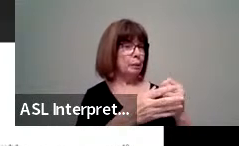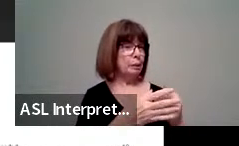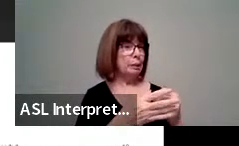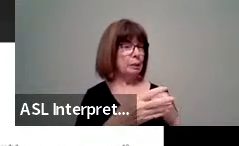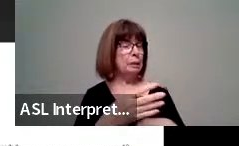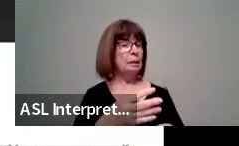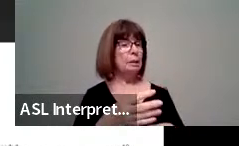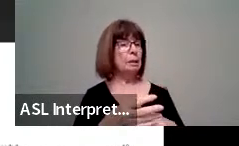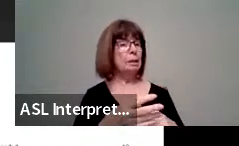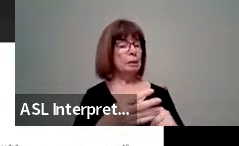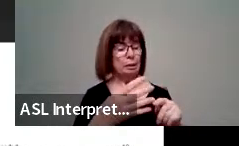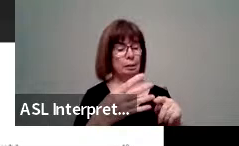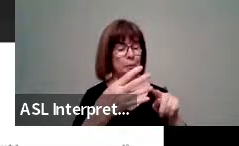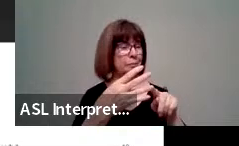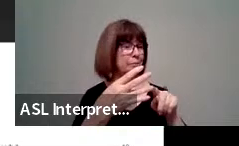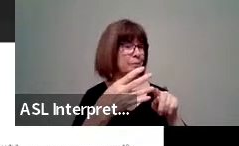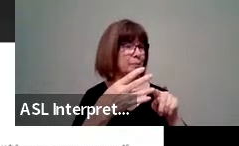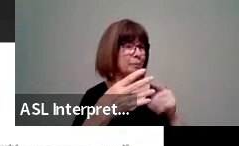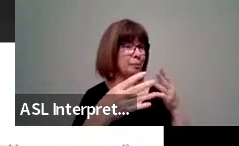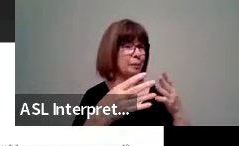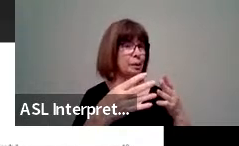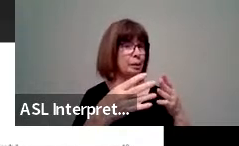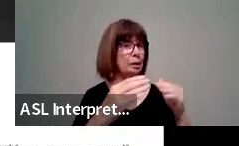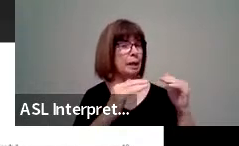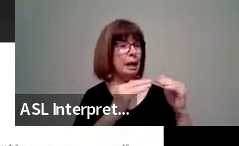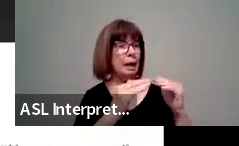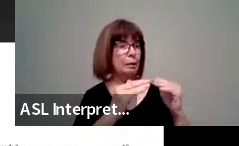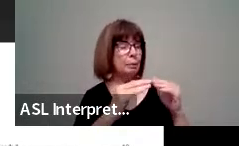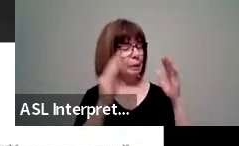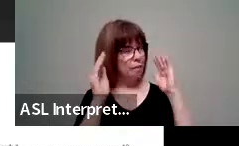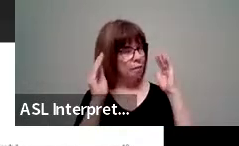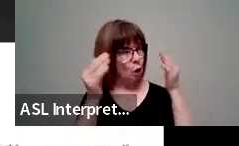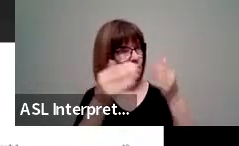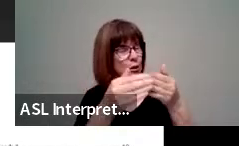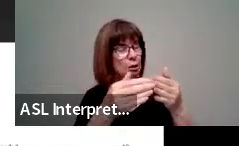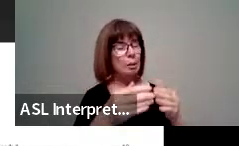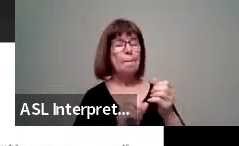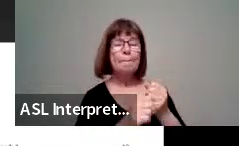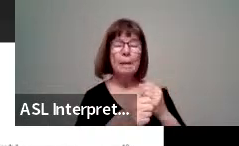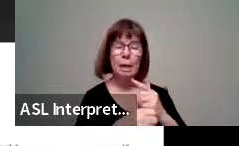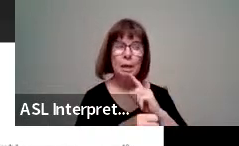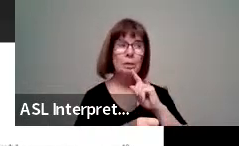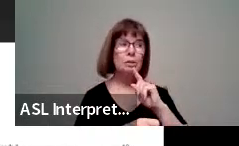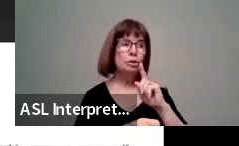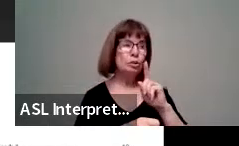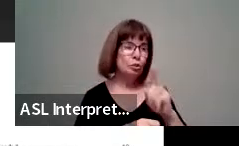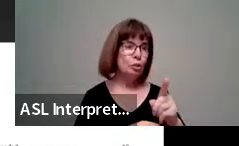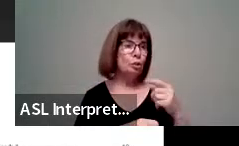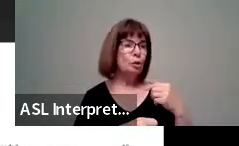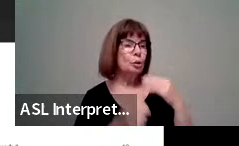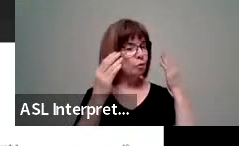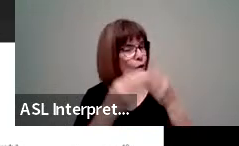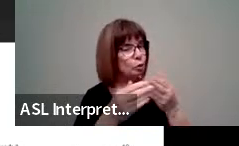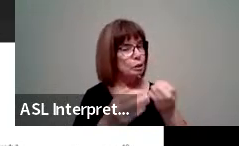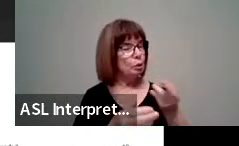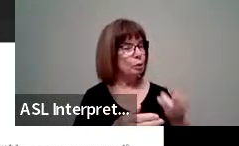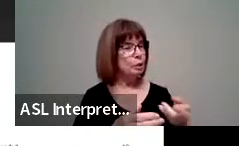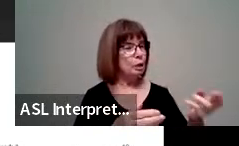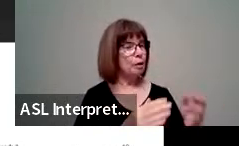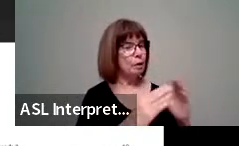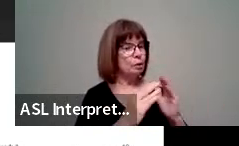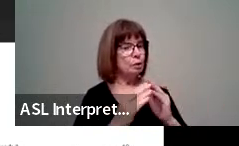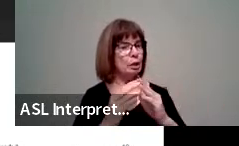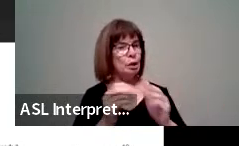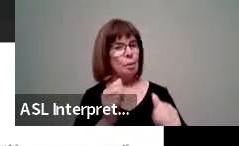second main goal. The third main goal is to be equity focused, to make sure that we focus our resources on those communities